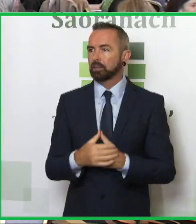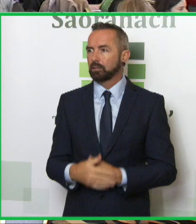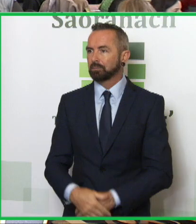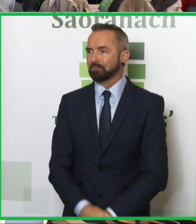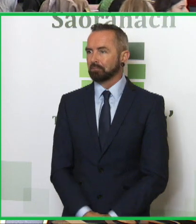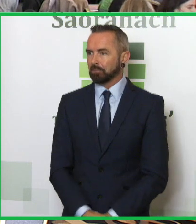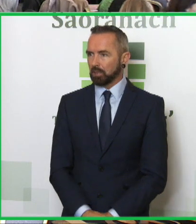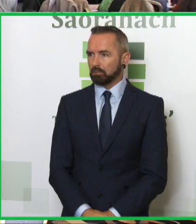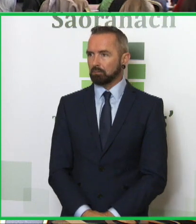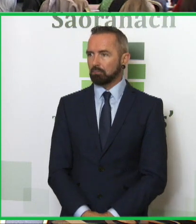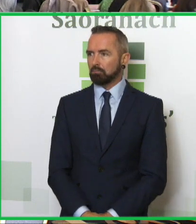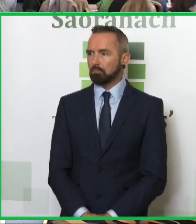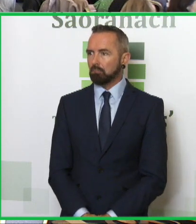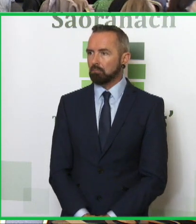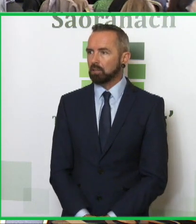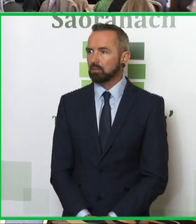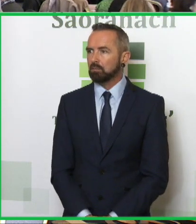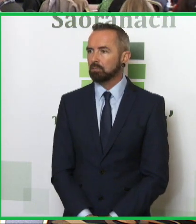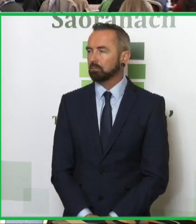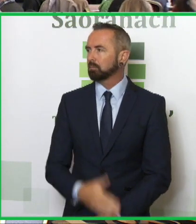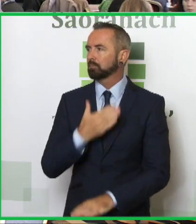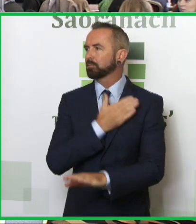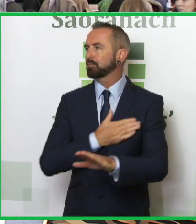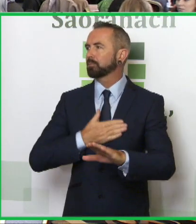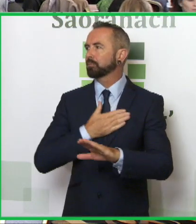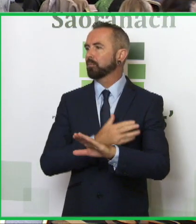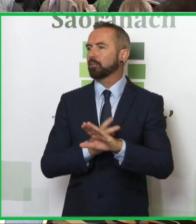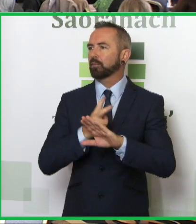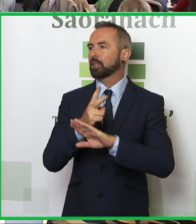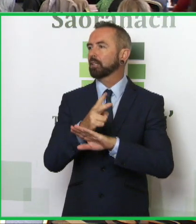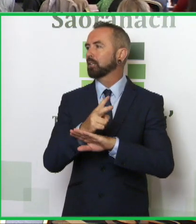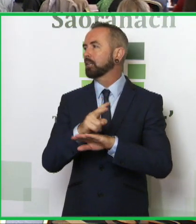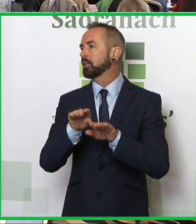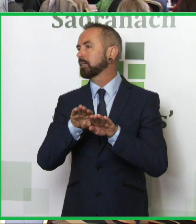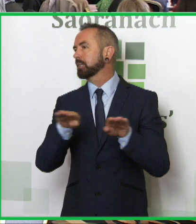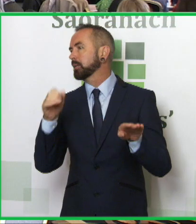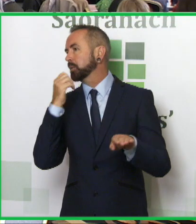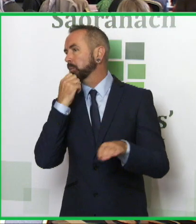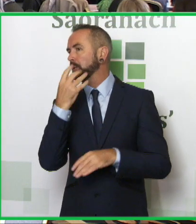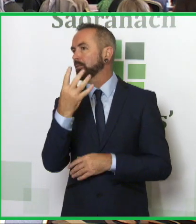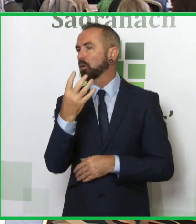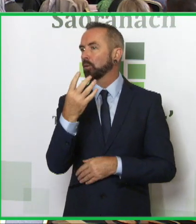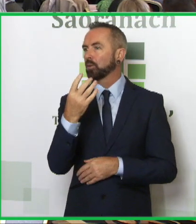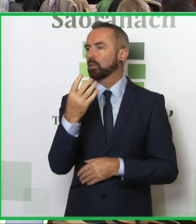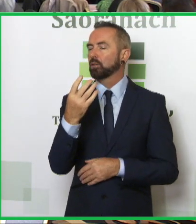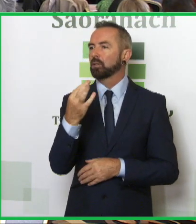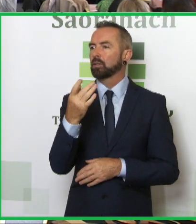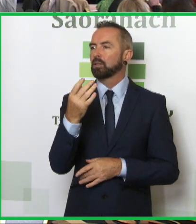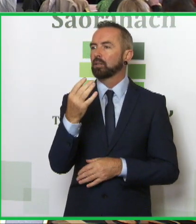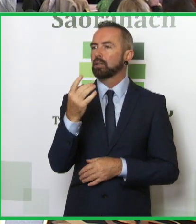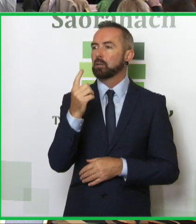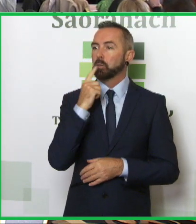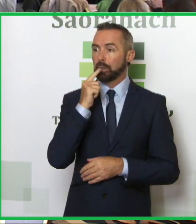Kerry, and sorry, just bear with me because I've missed 2 of the sessions. But again,